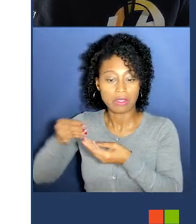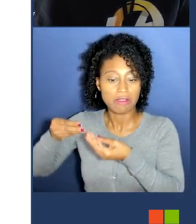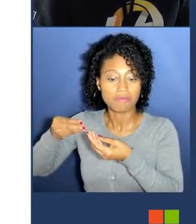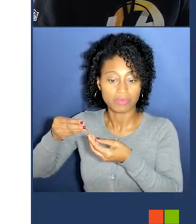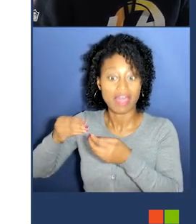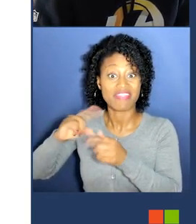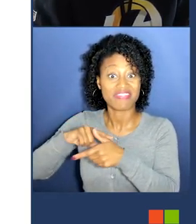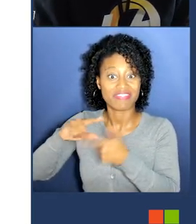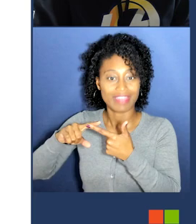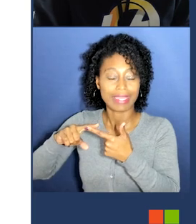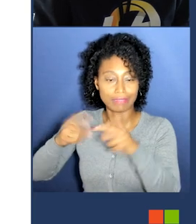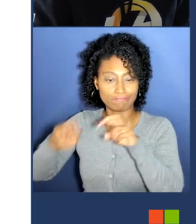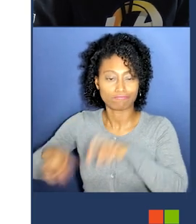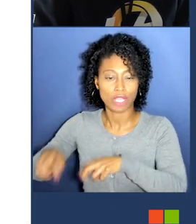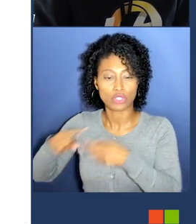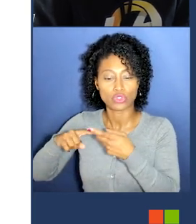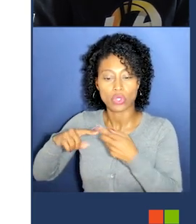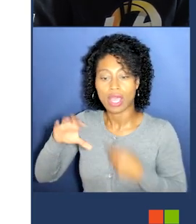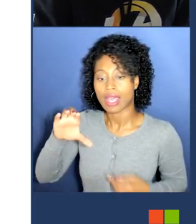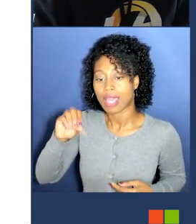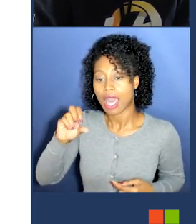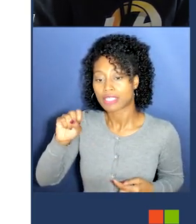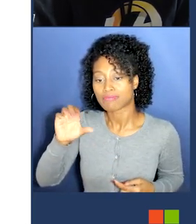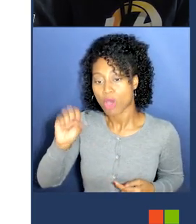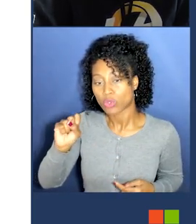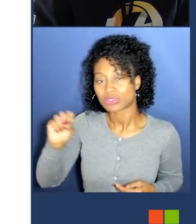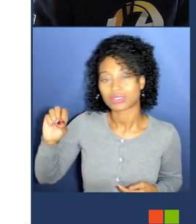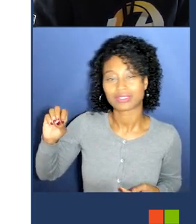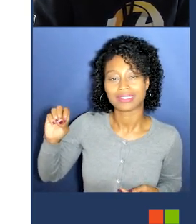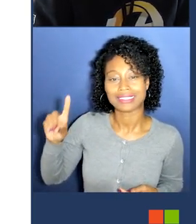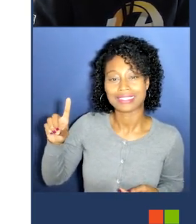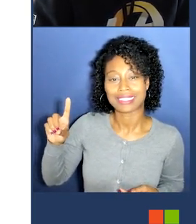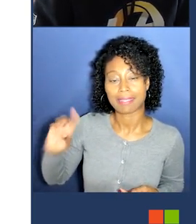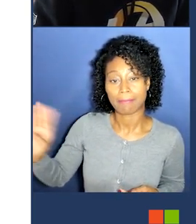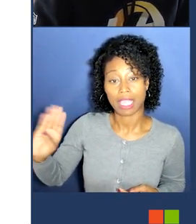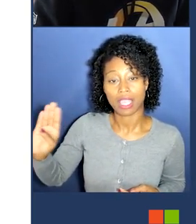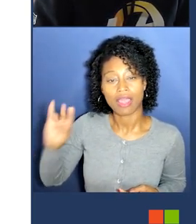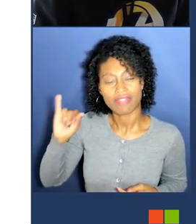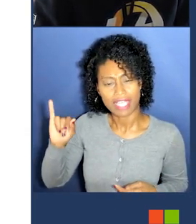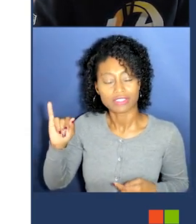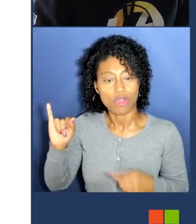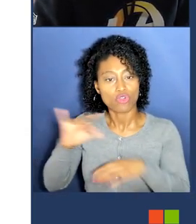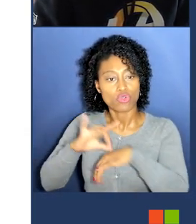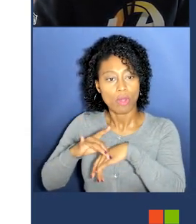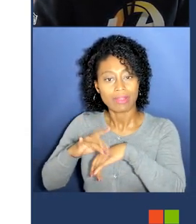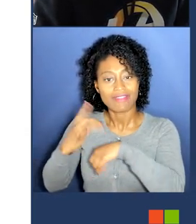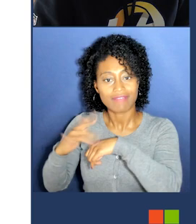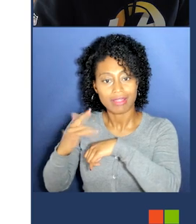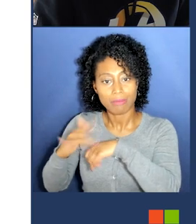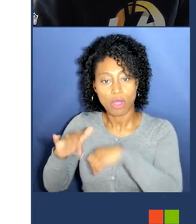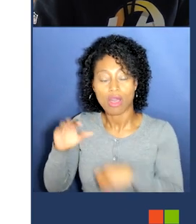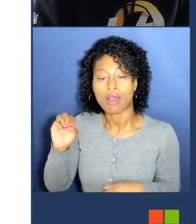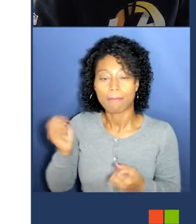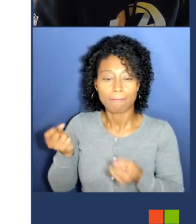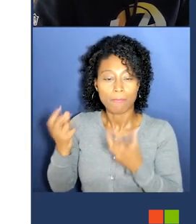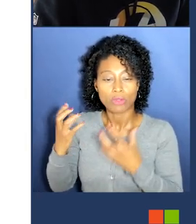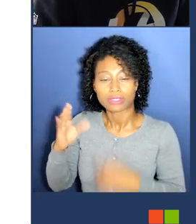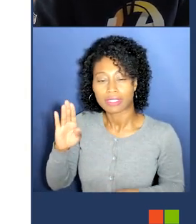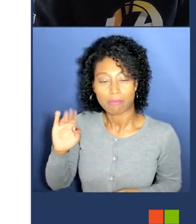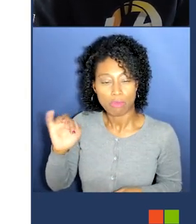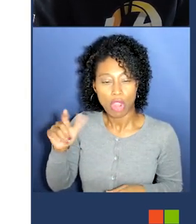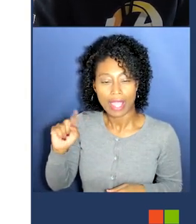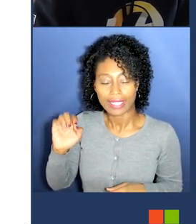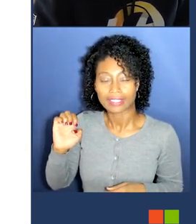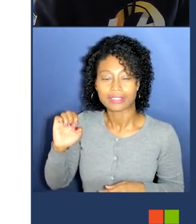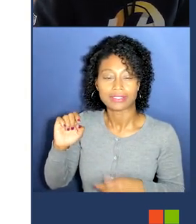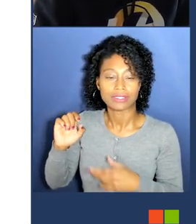is our globally available multi-write master NoSQL database. You